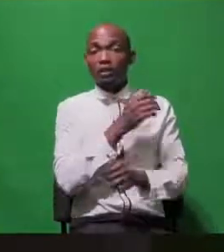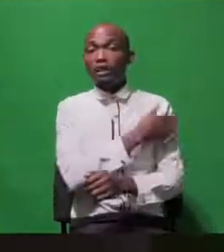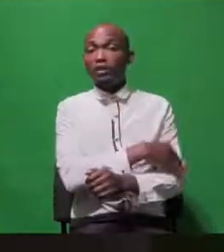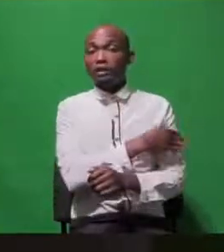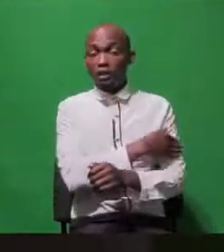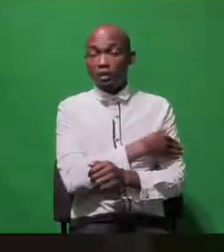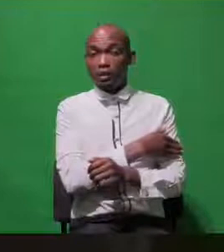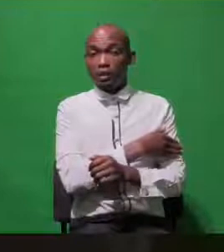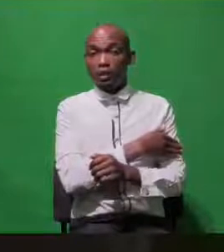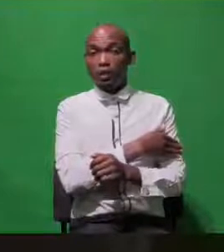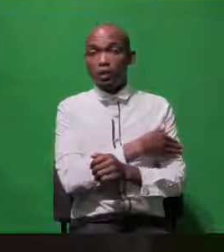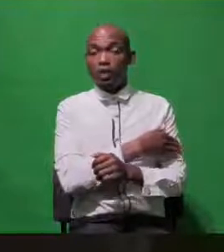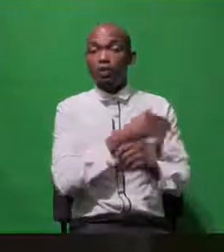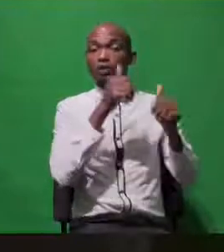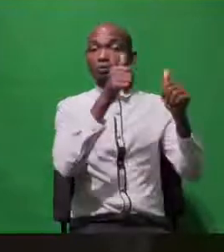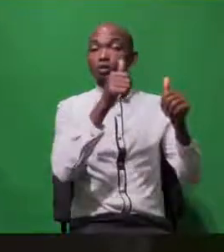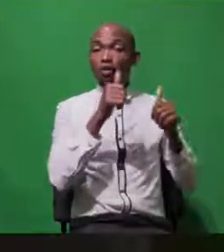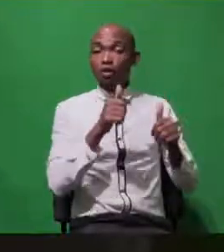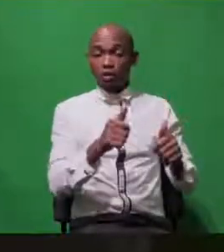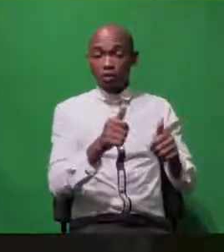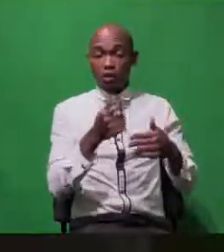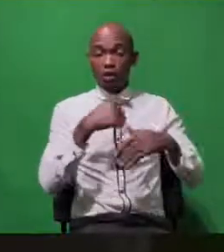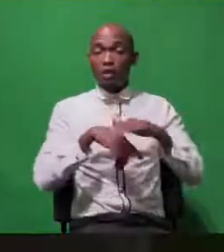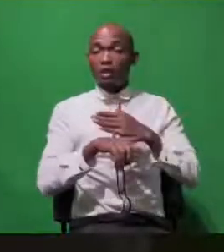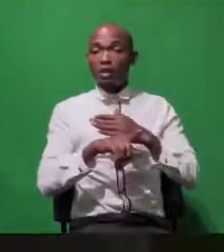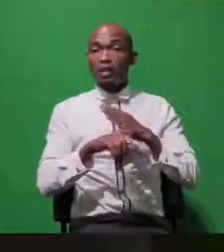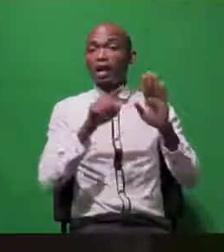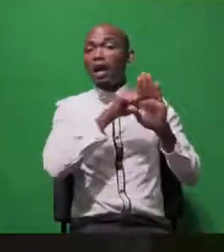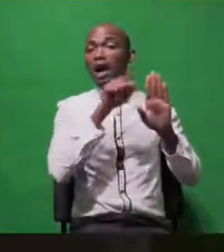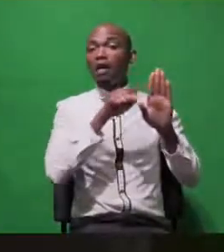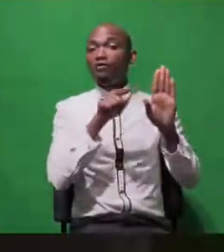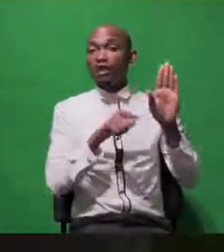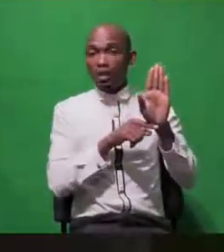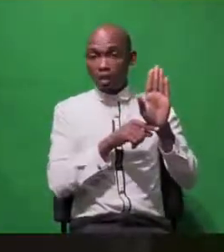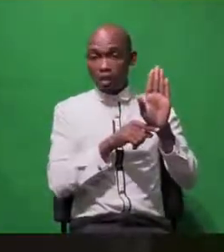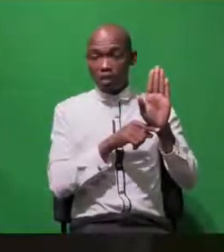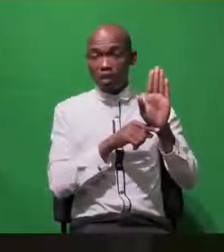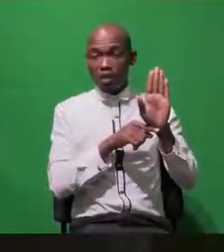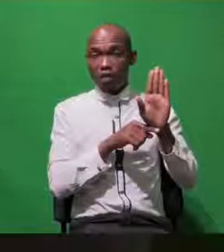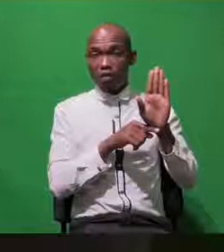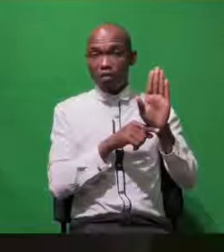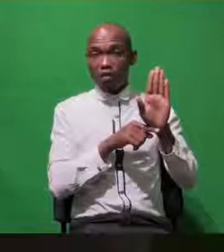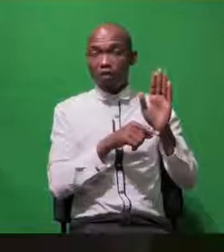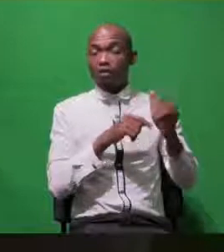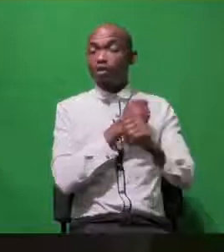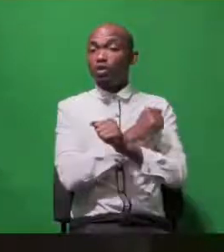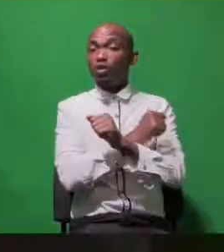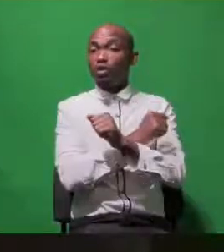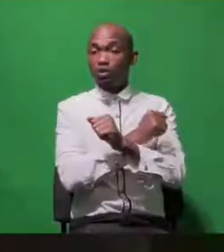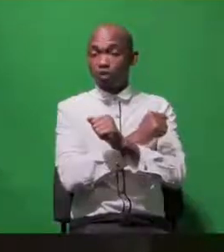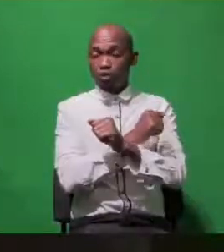Africa by the colonialists. The first social service